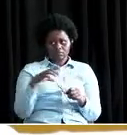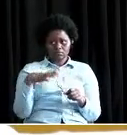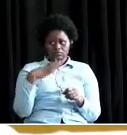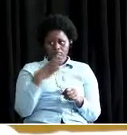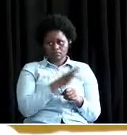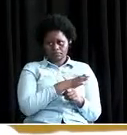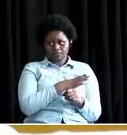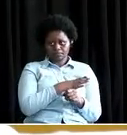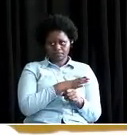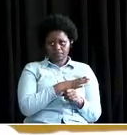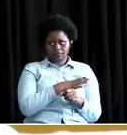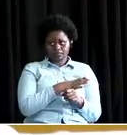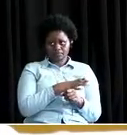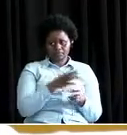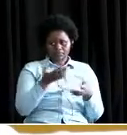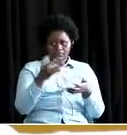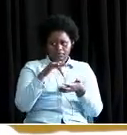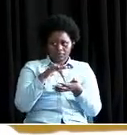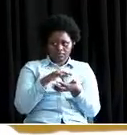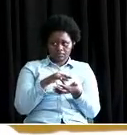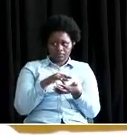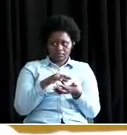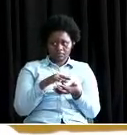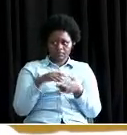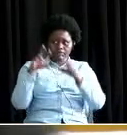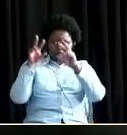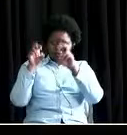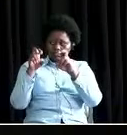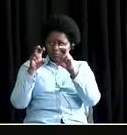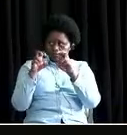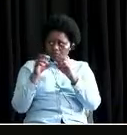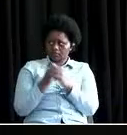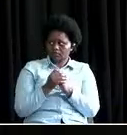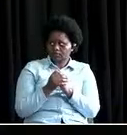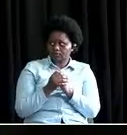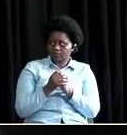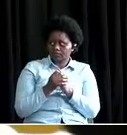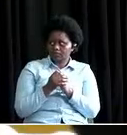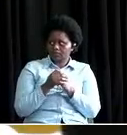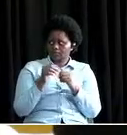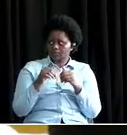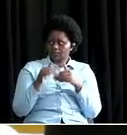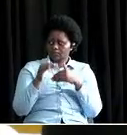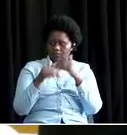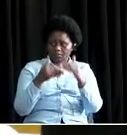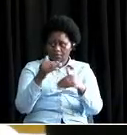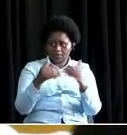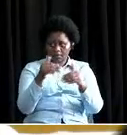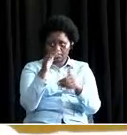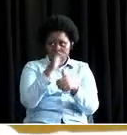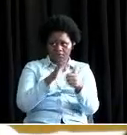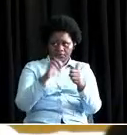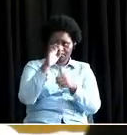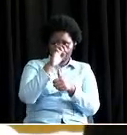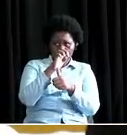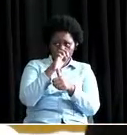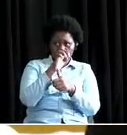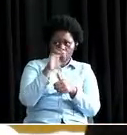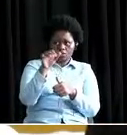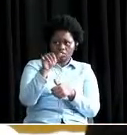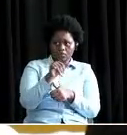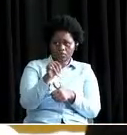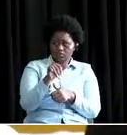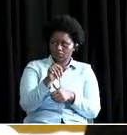we find ourselves in this situation. These issues had to be processed by the executive first, of